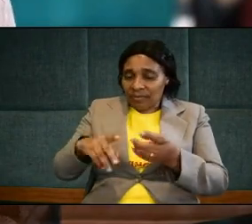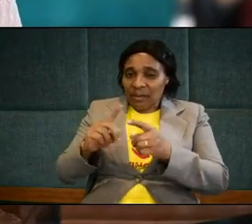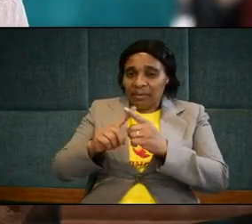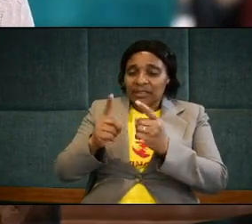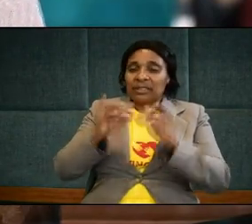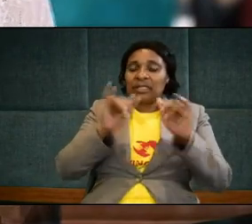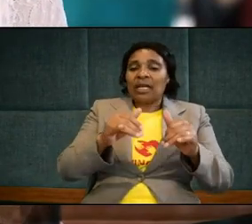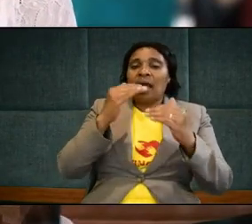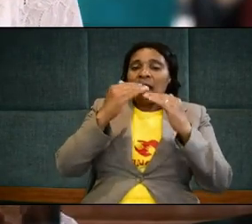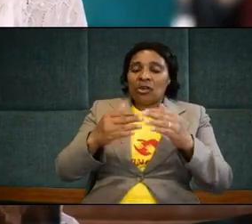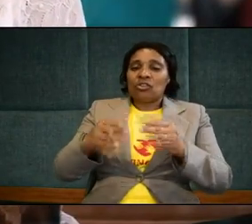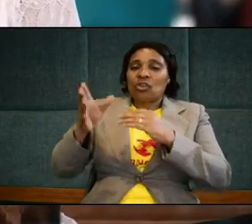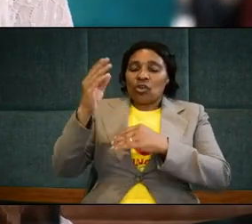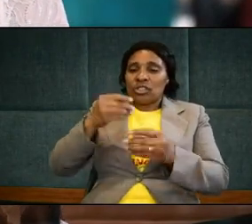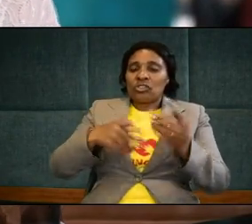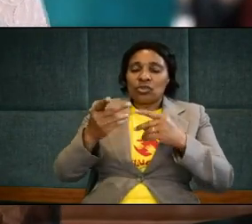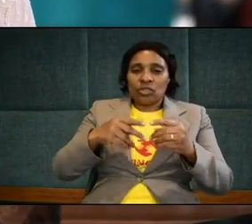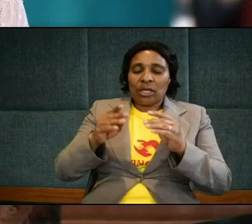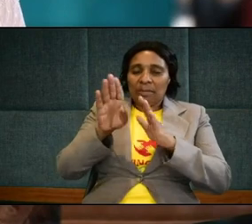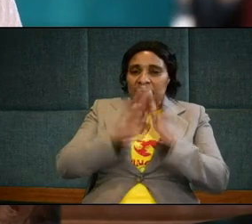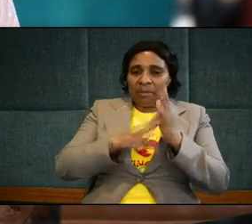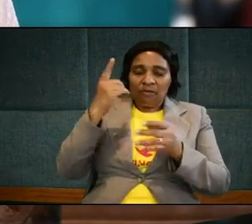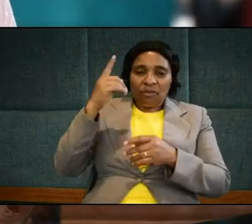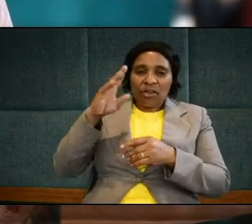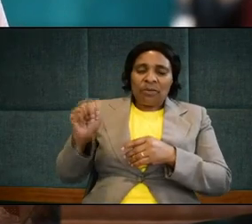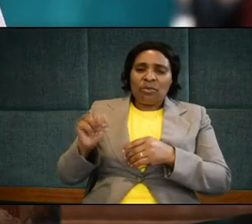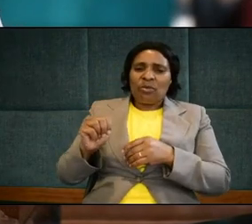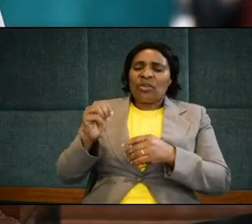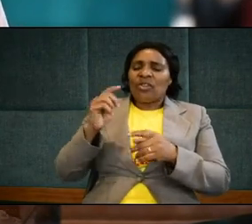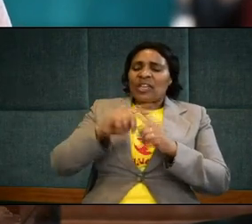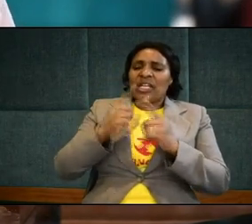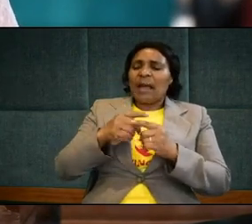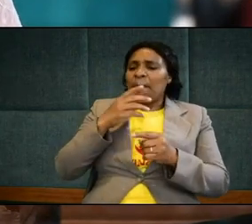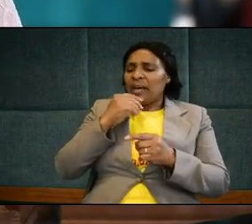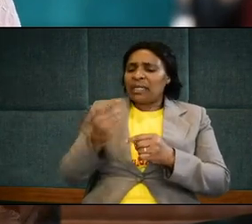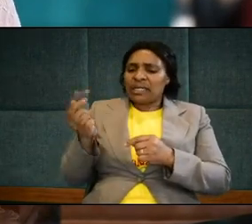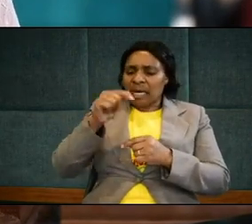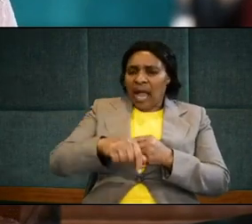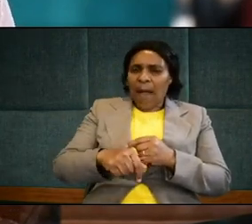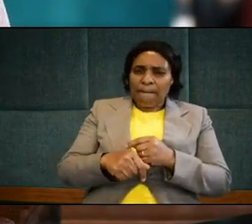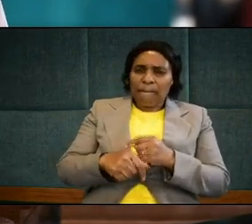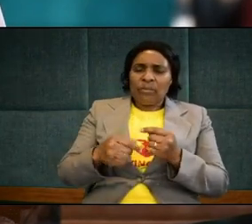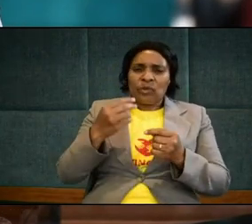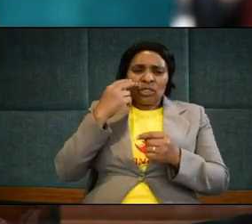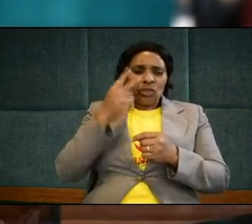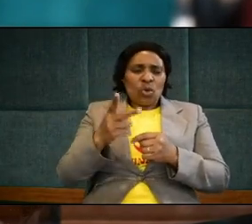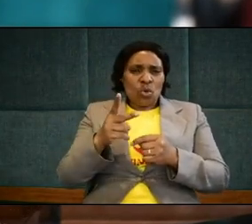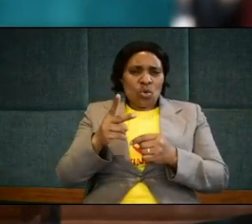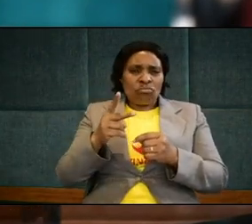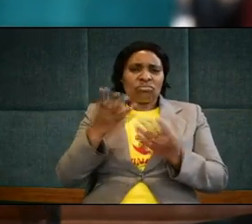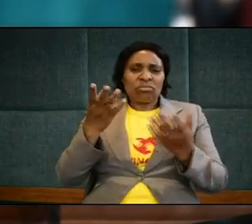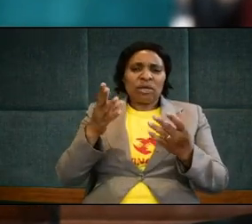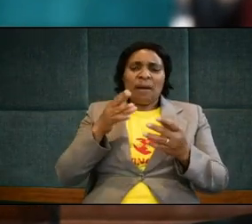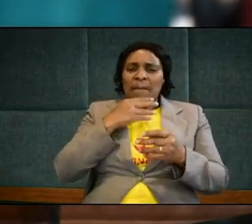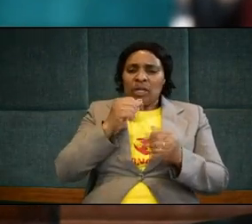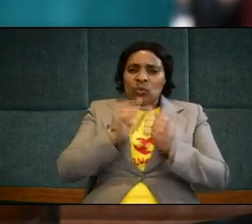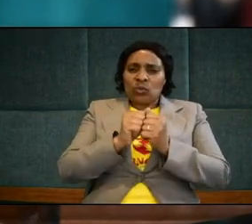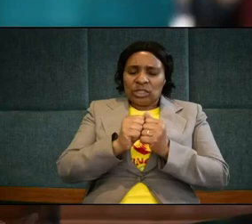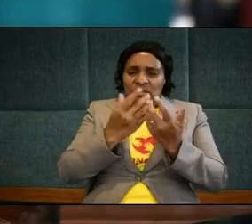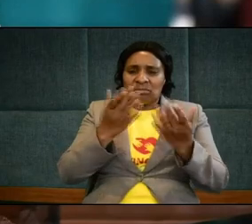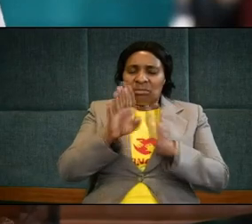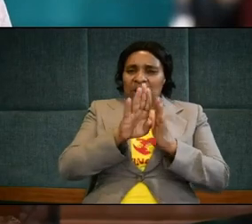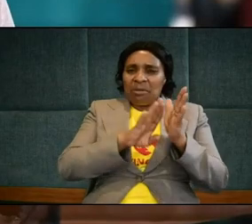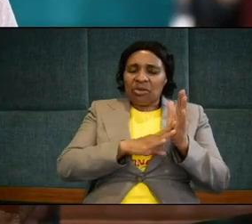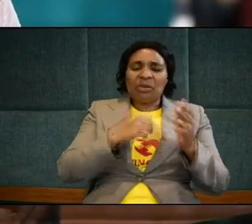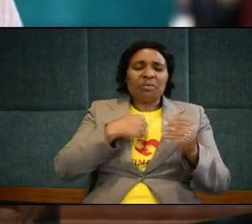the Bibles. At a time, a woman literally jumped from joy when she saw Ramos with the Bibles. And she exclaimed in joy, "I